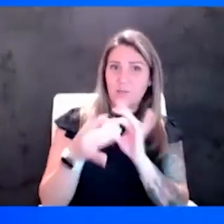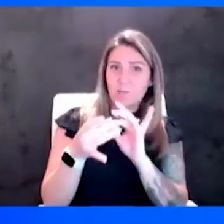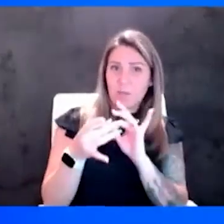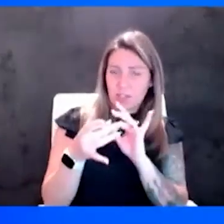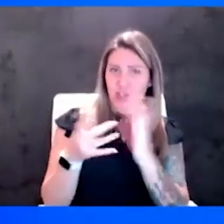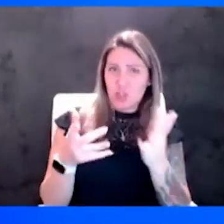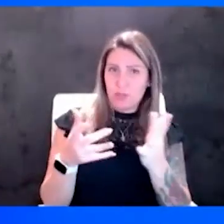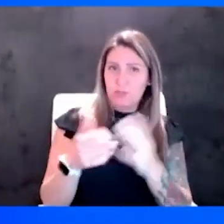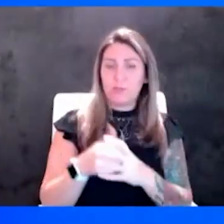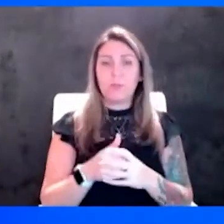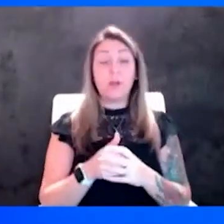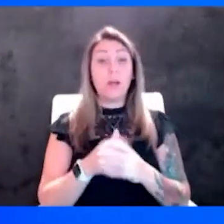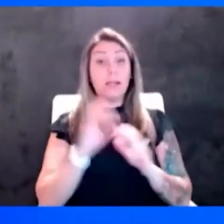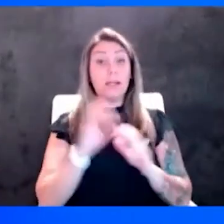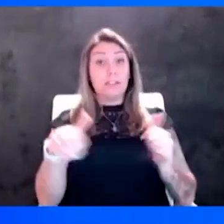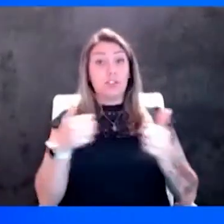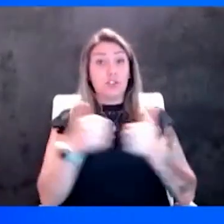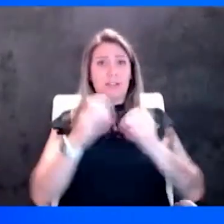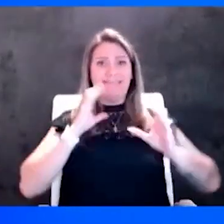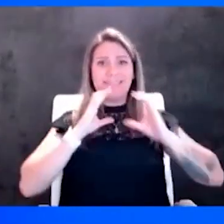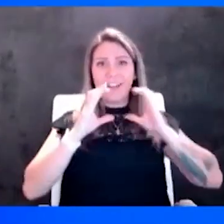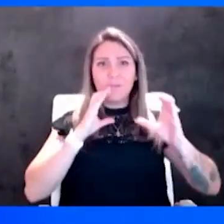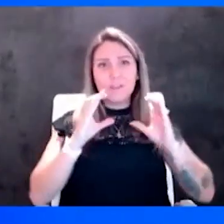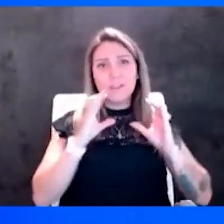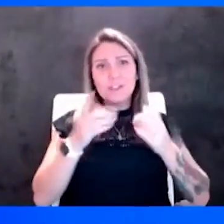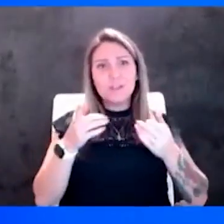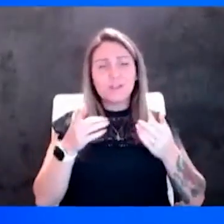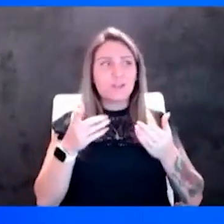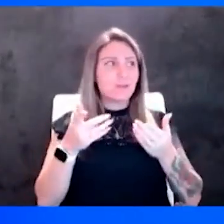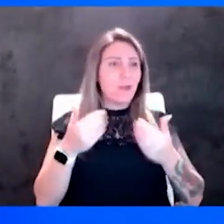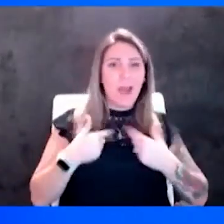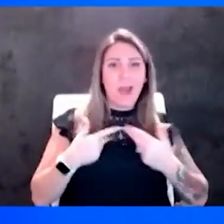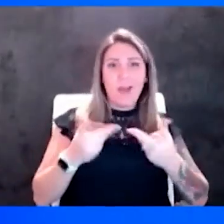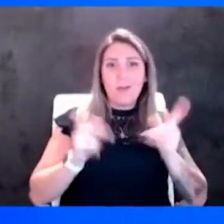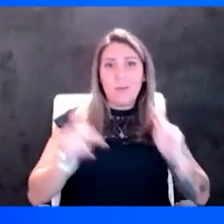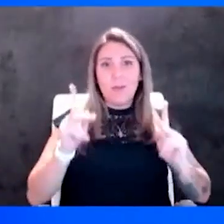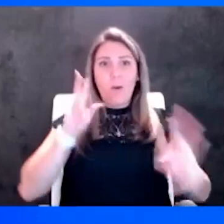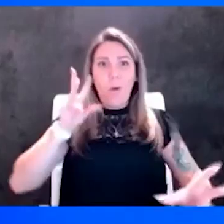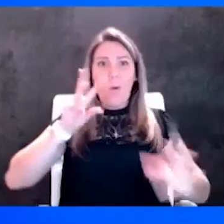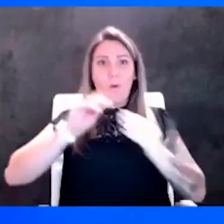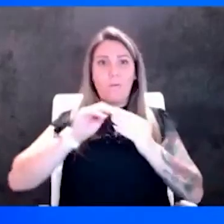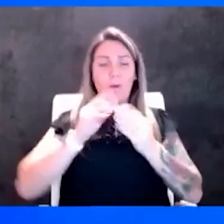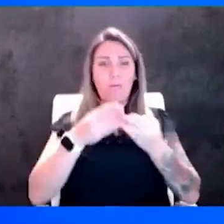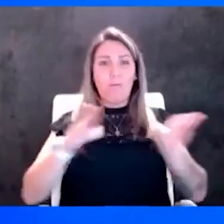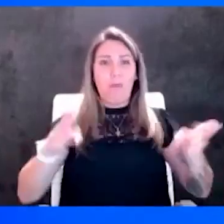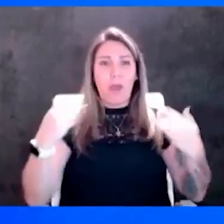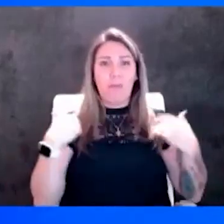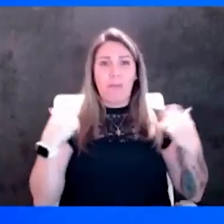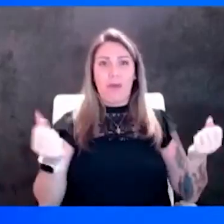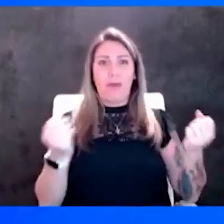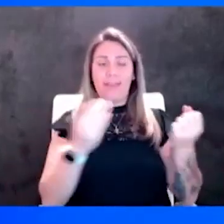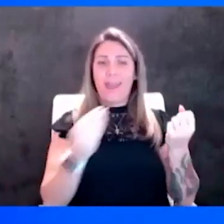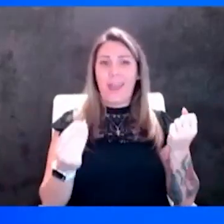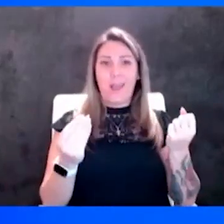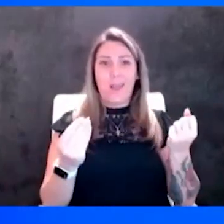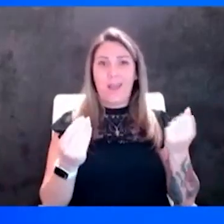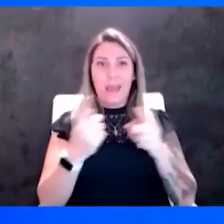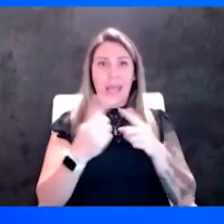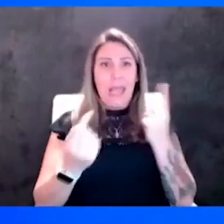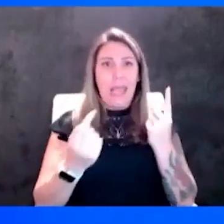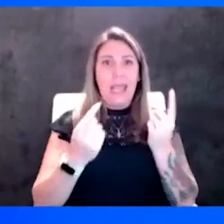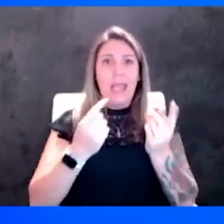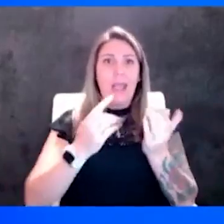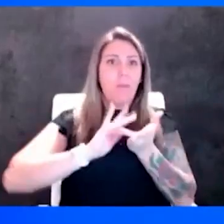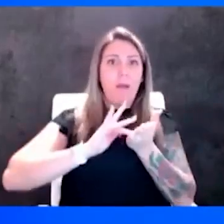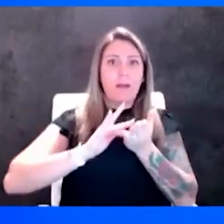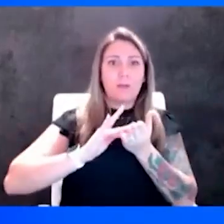very challenging conversations to have with people about the overall public health and the state of antibiotic resistance when somebody's sick. We